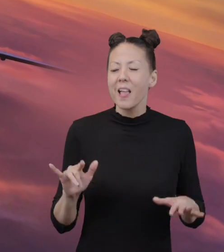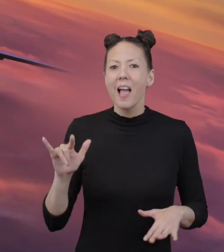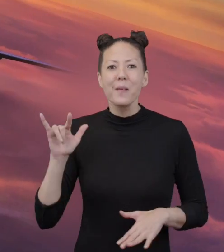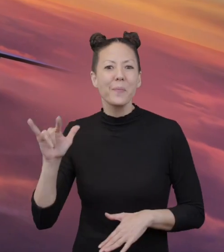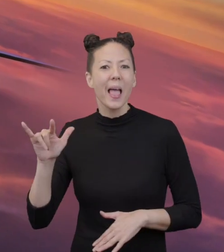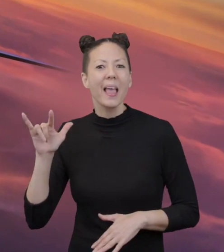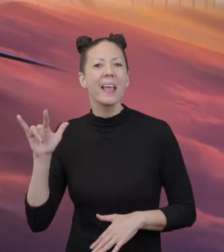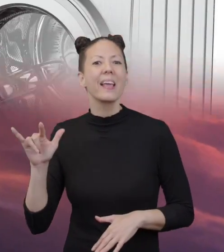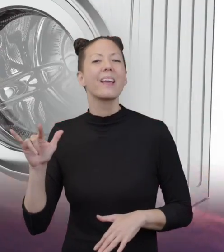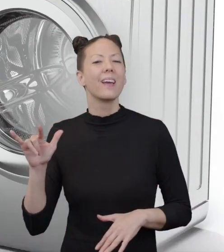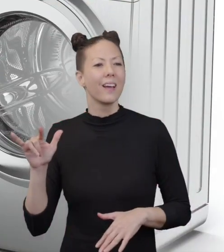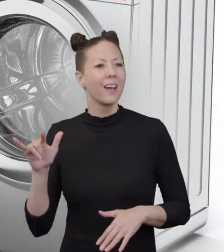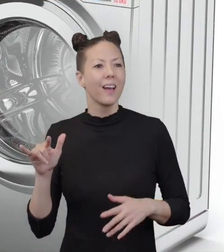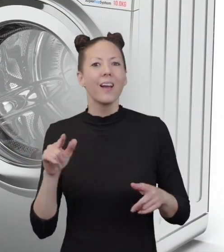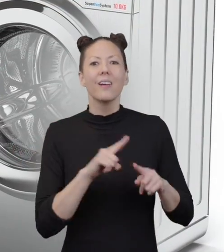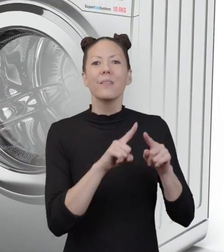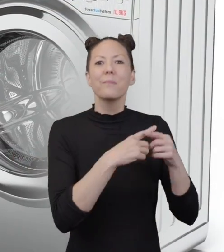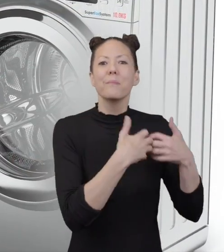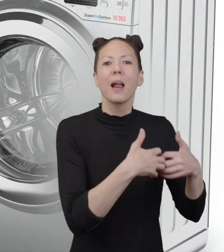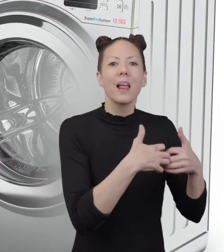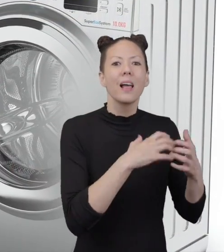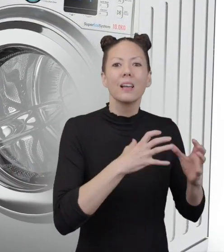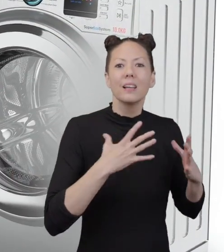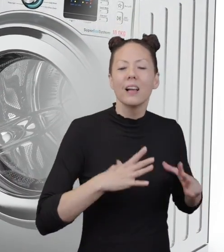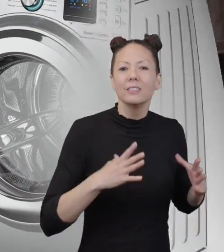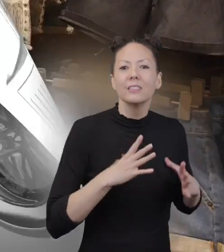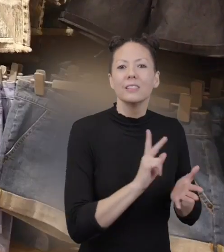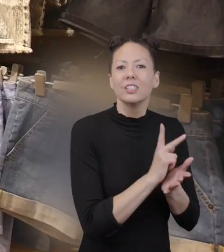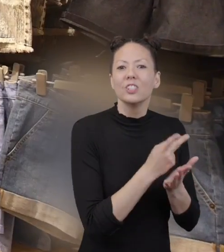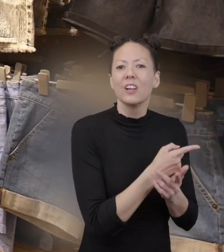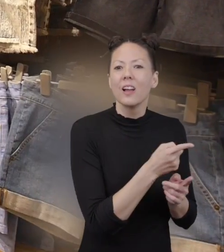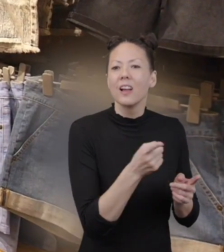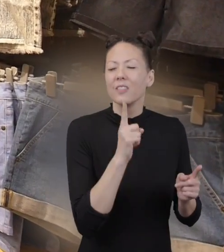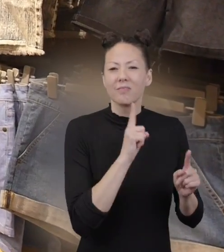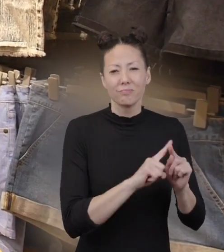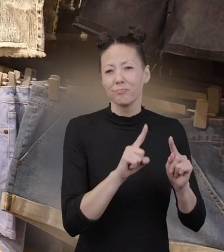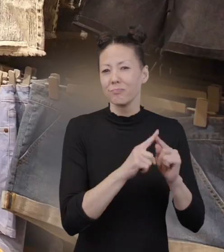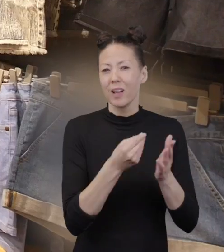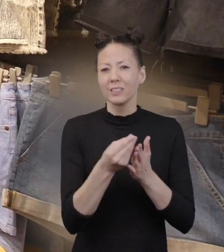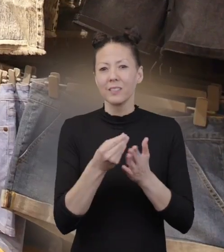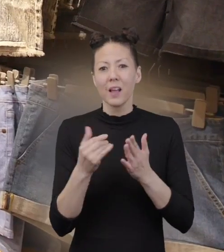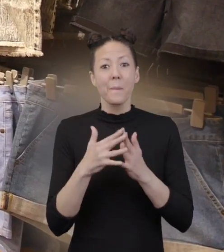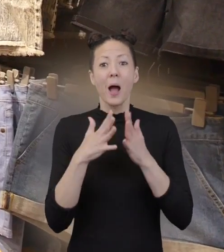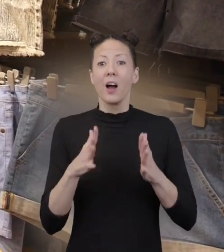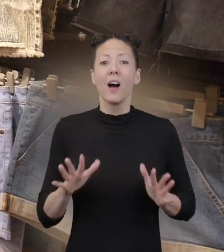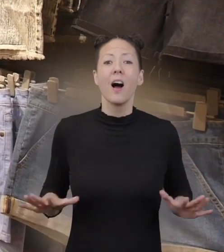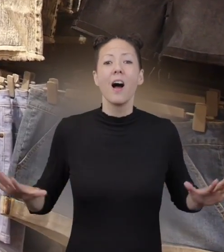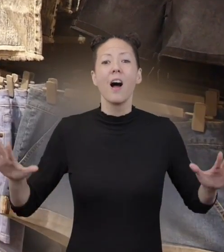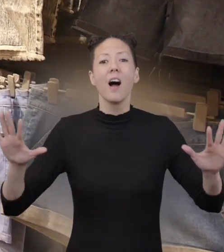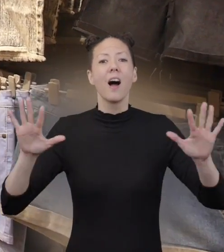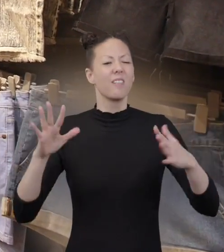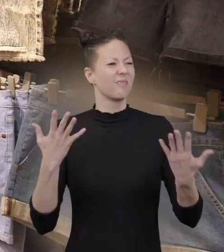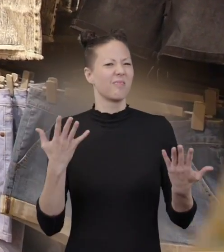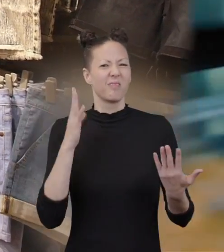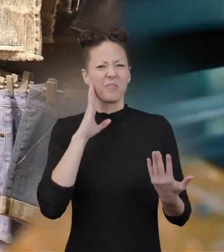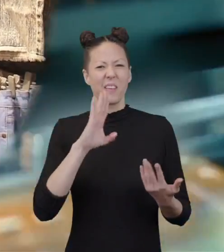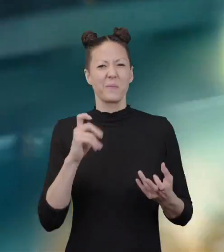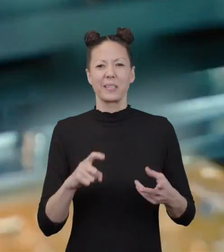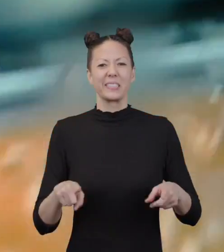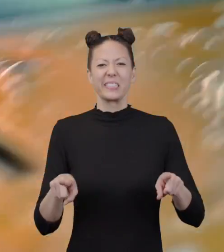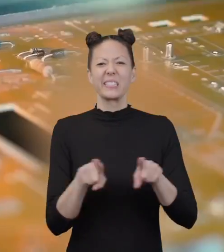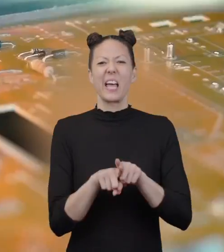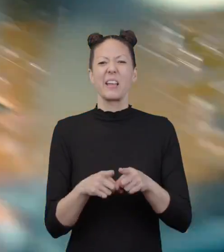planes, appliances, and other consumer items. American consumerism would never be the